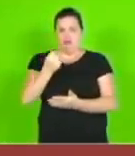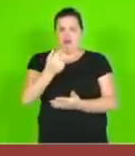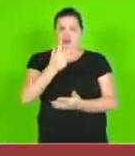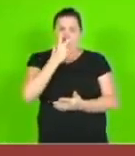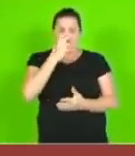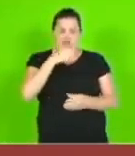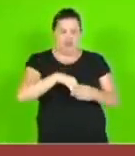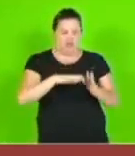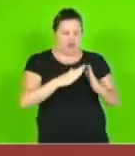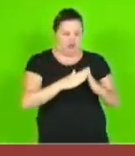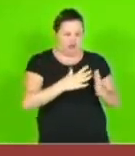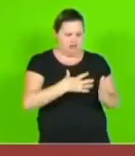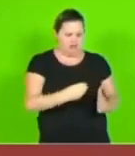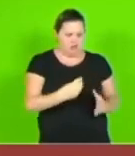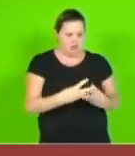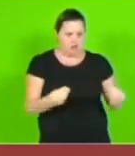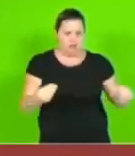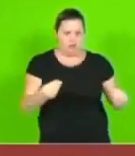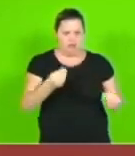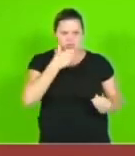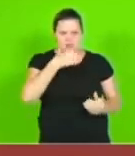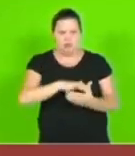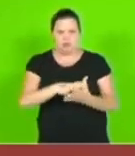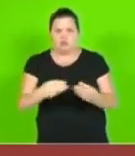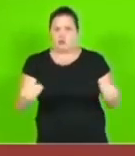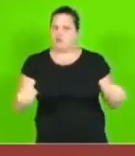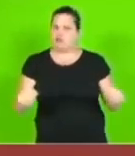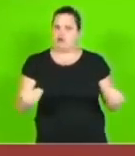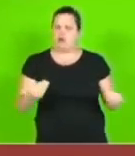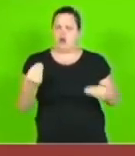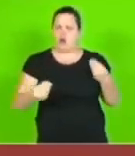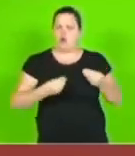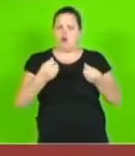is coming, they're going to give excuses. They don't even care.